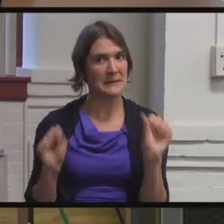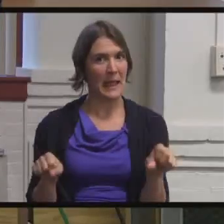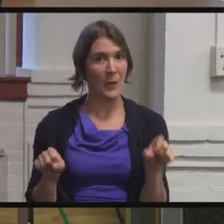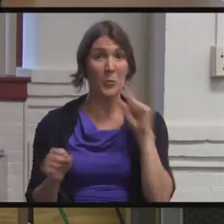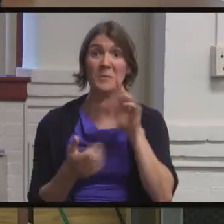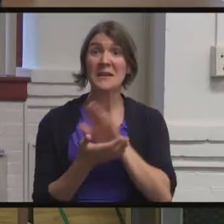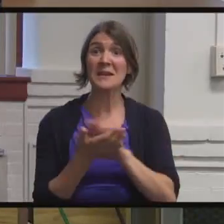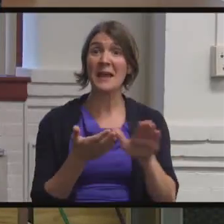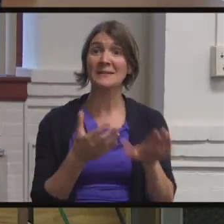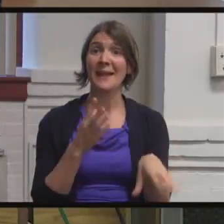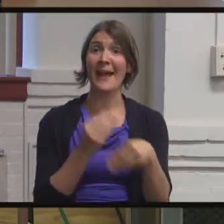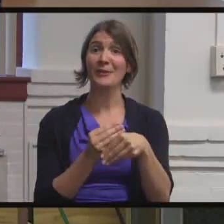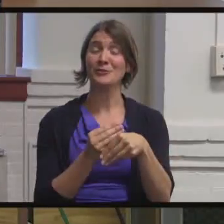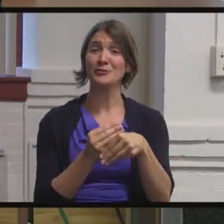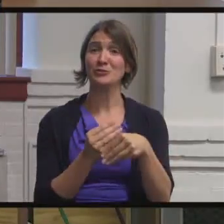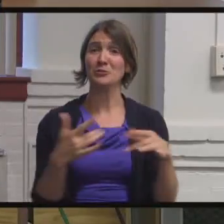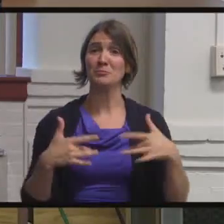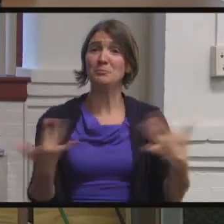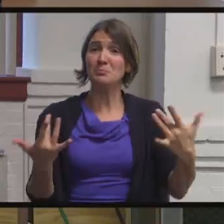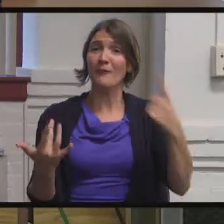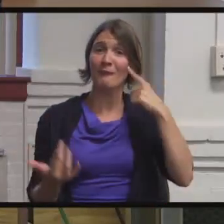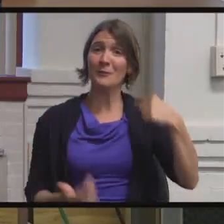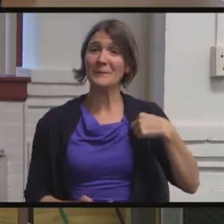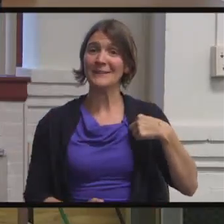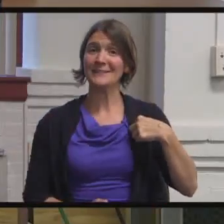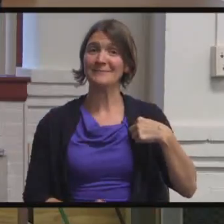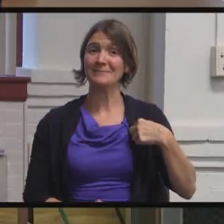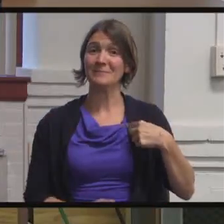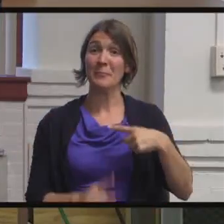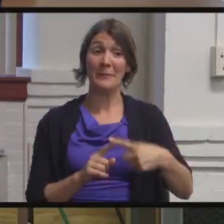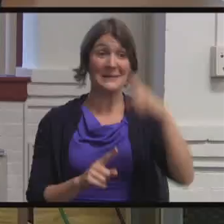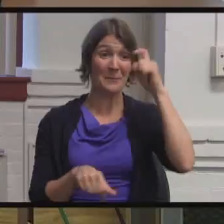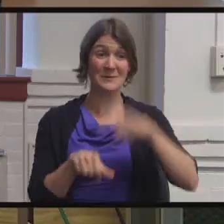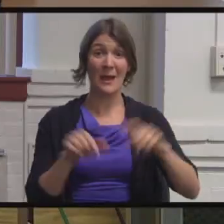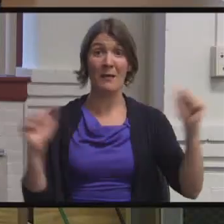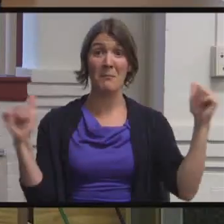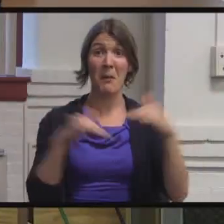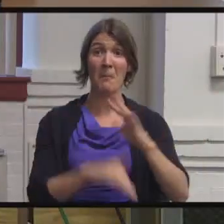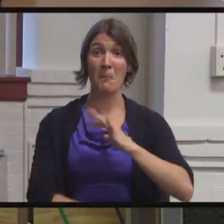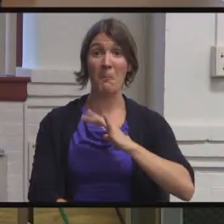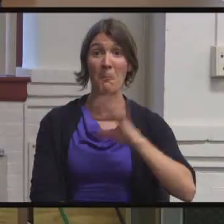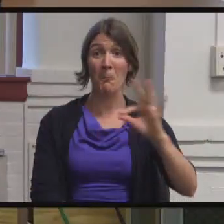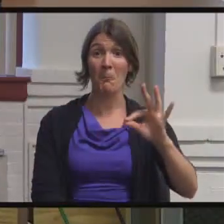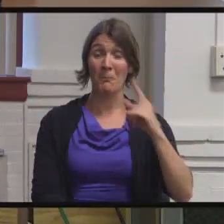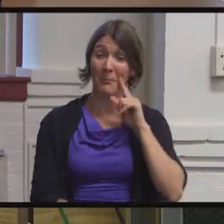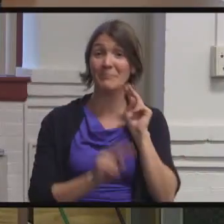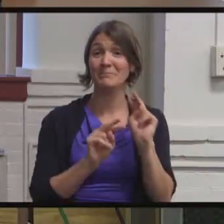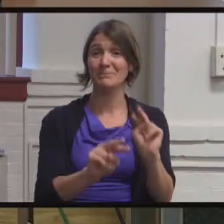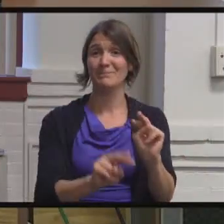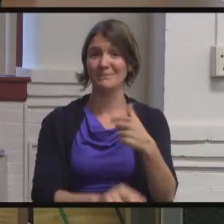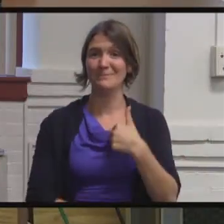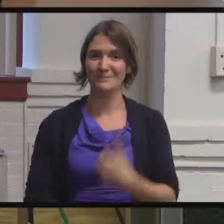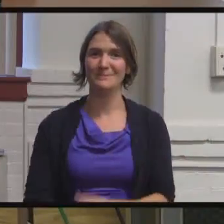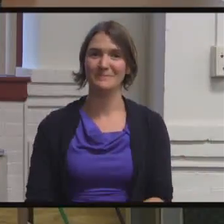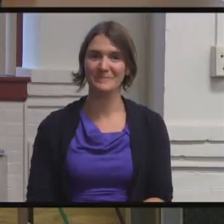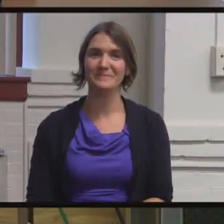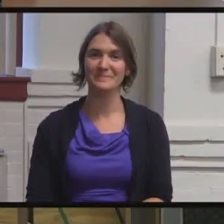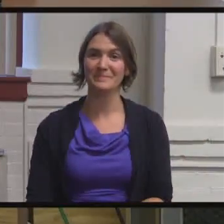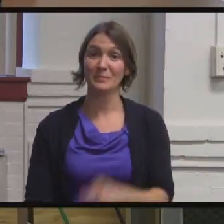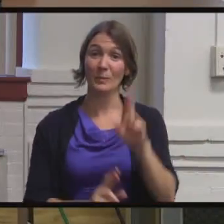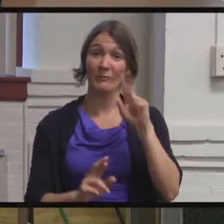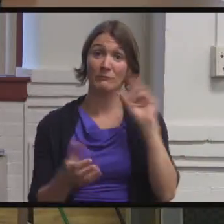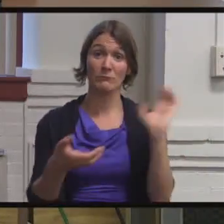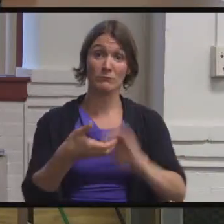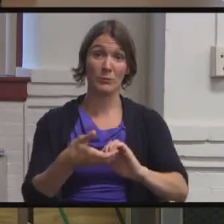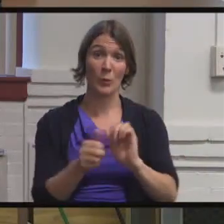would be a nice addition to, you know, a nice summertime public event. And I'm really excited with the possibility of being able to